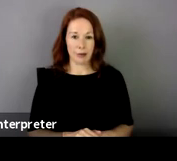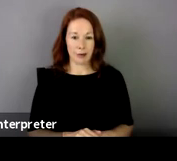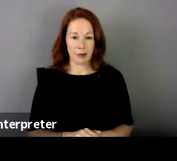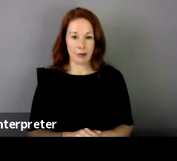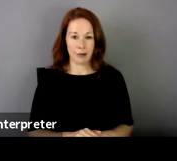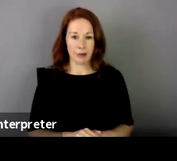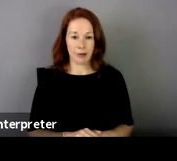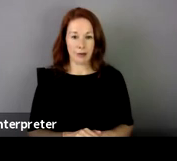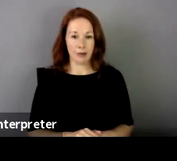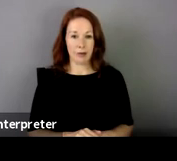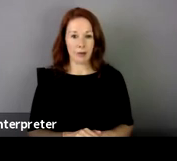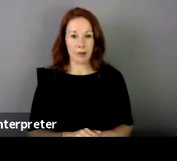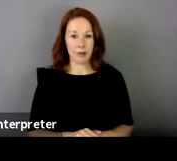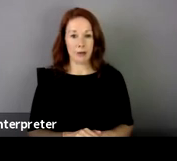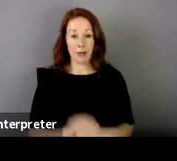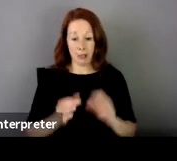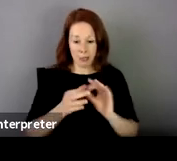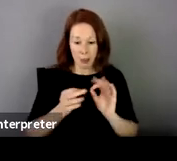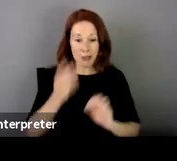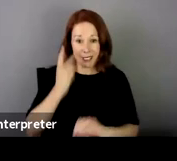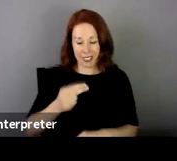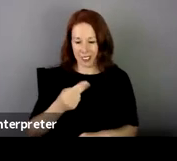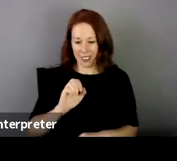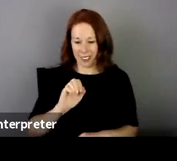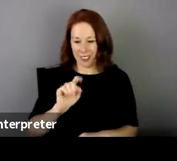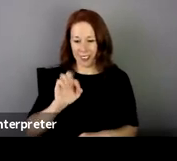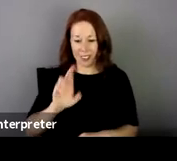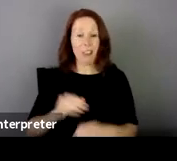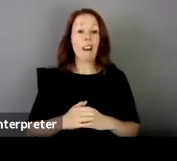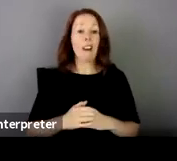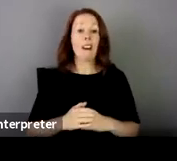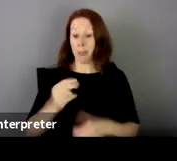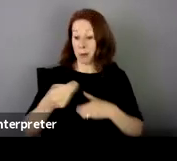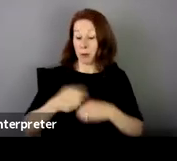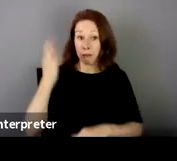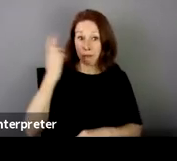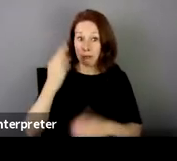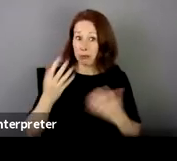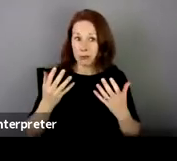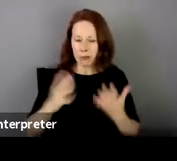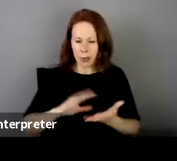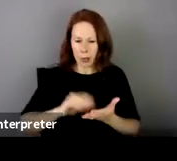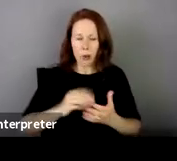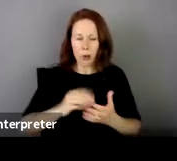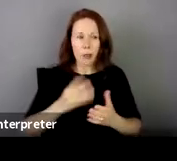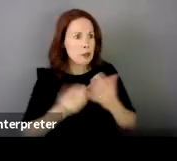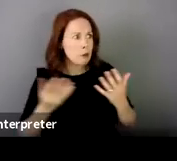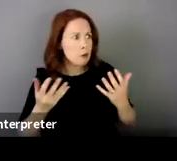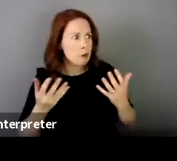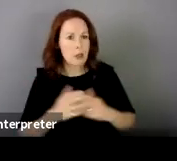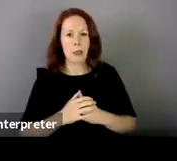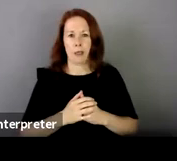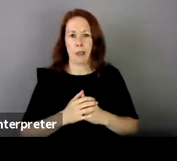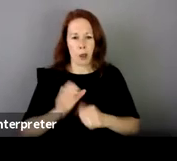Heather has, thanks Heather. Heather's typed in, she's joined this evening to learn what we might be missing when we're working in